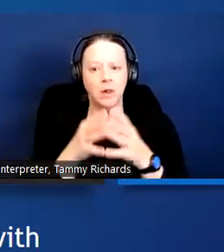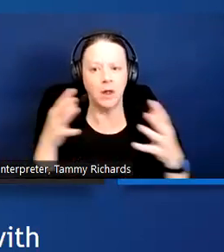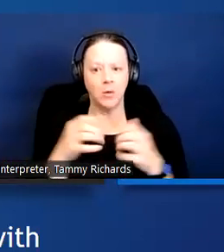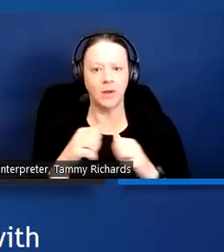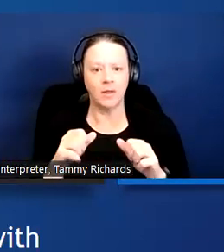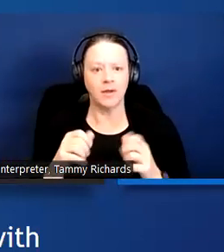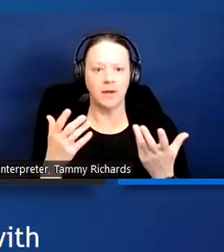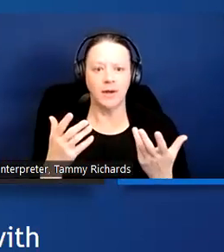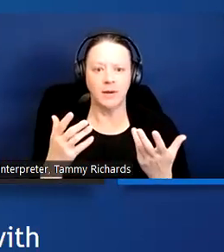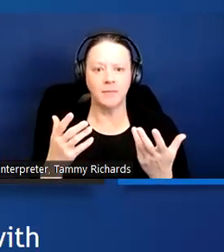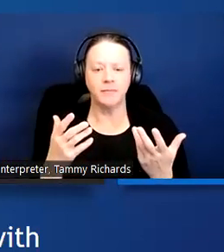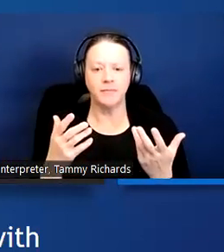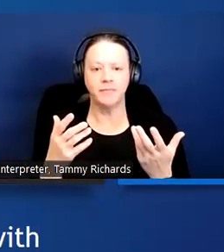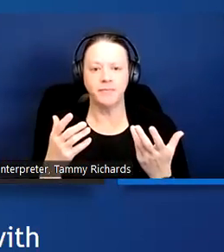ability